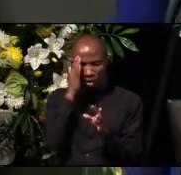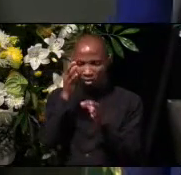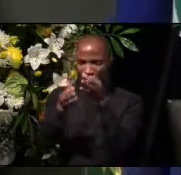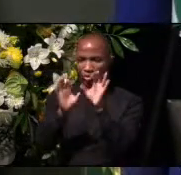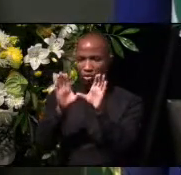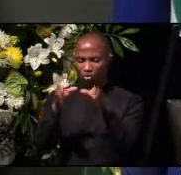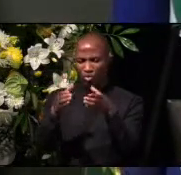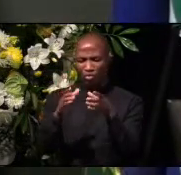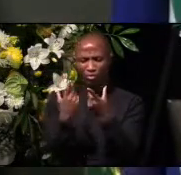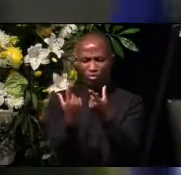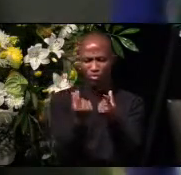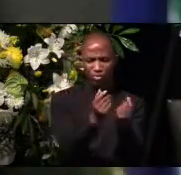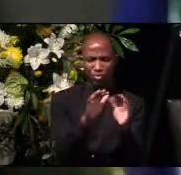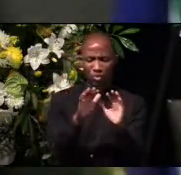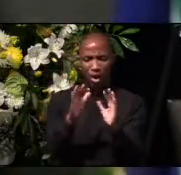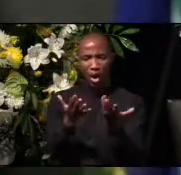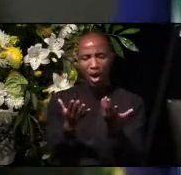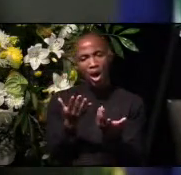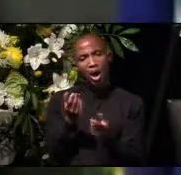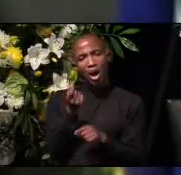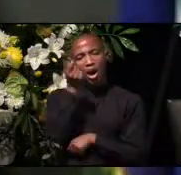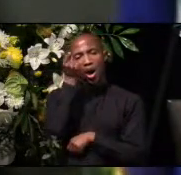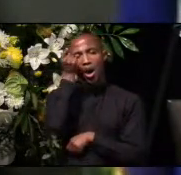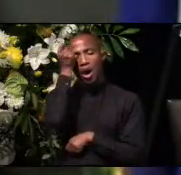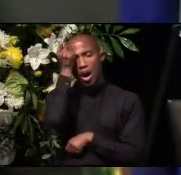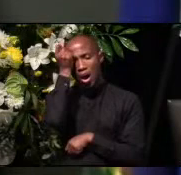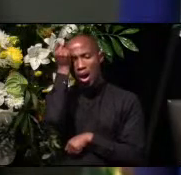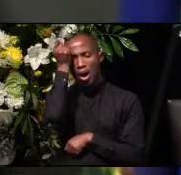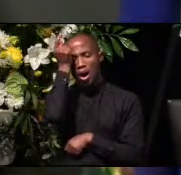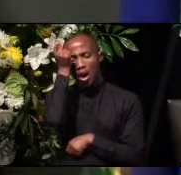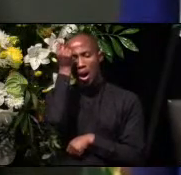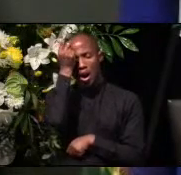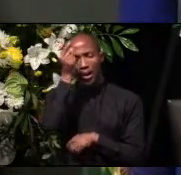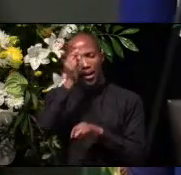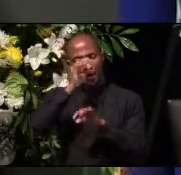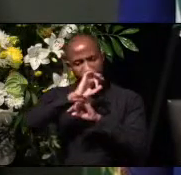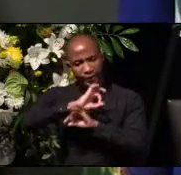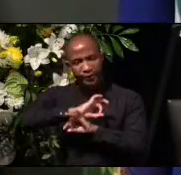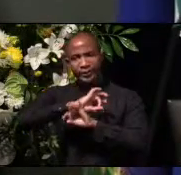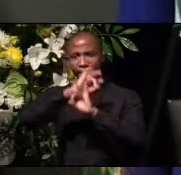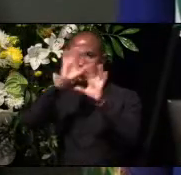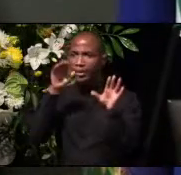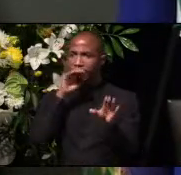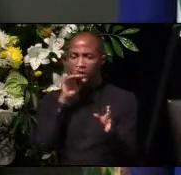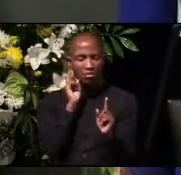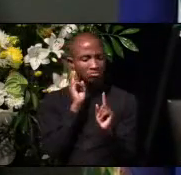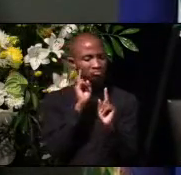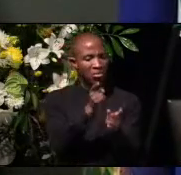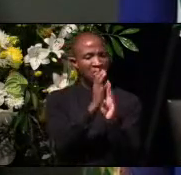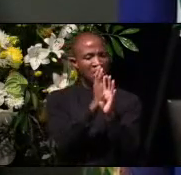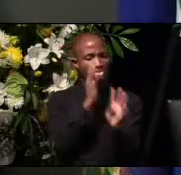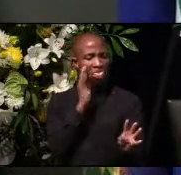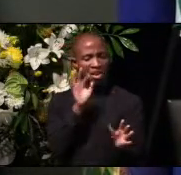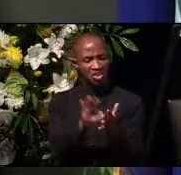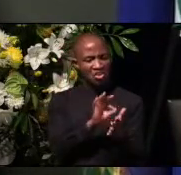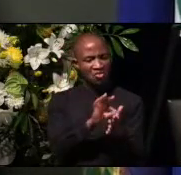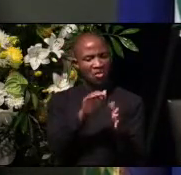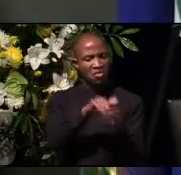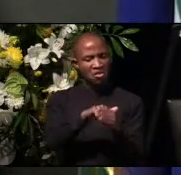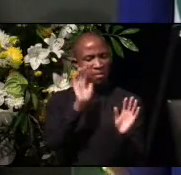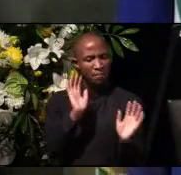to make sense to become associated with it and it's not just a vote during elections